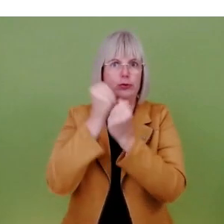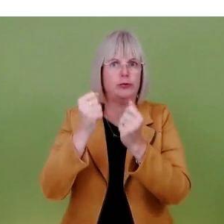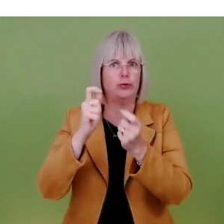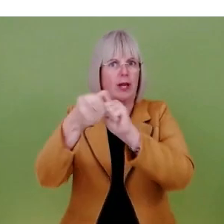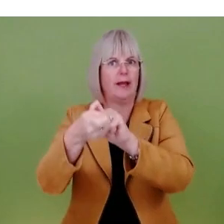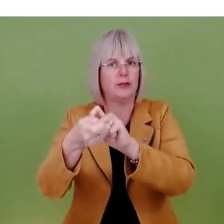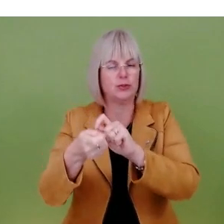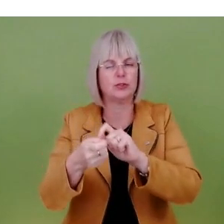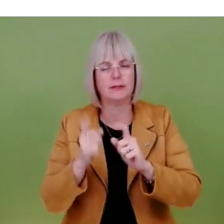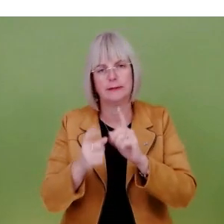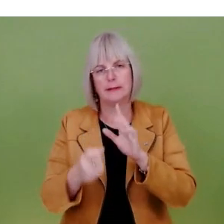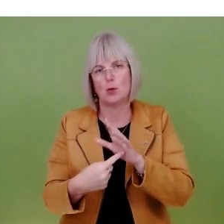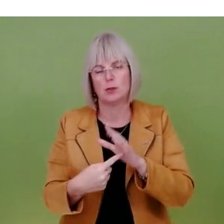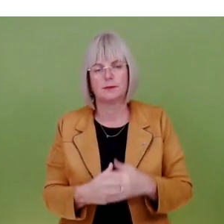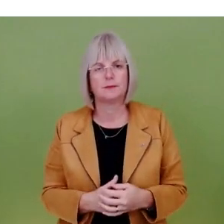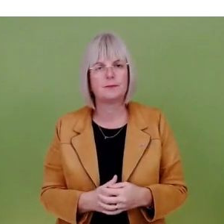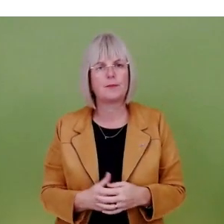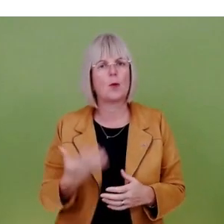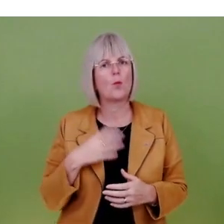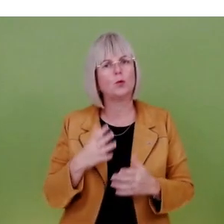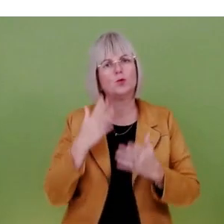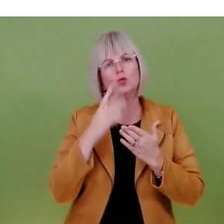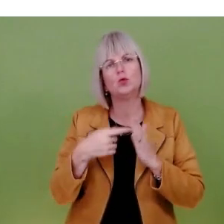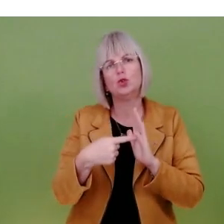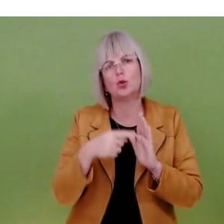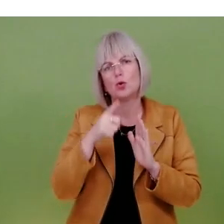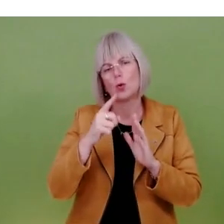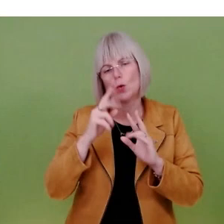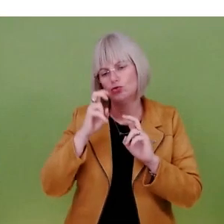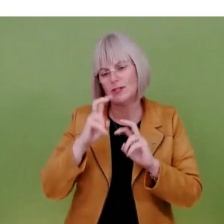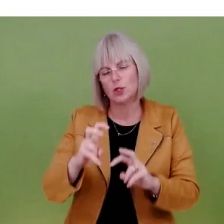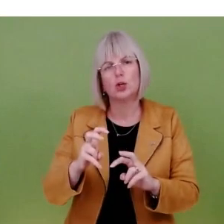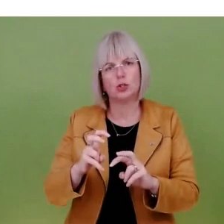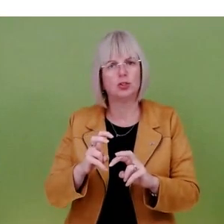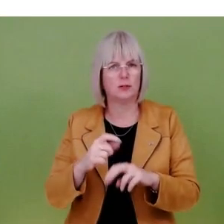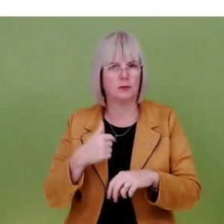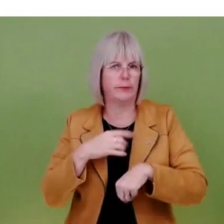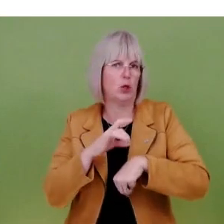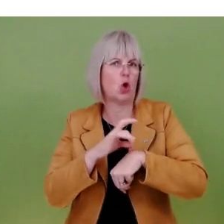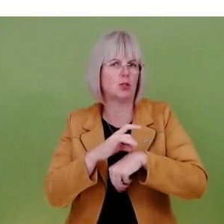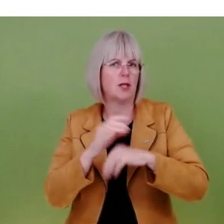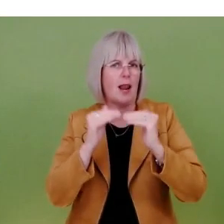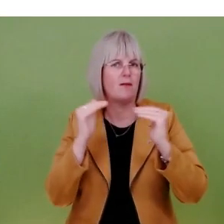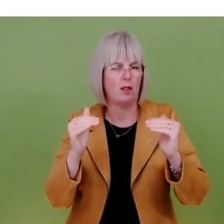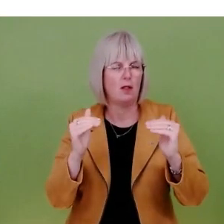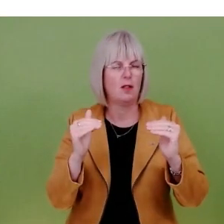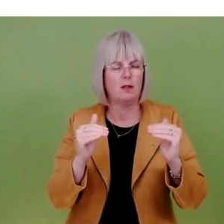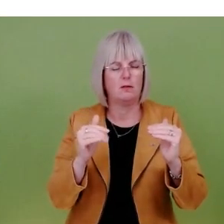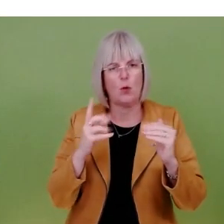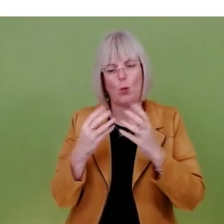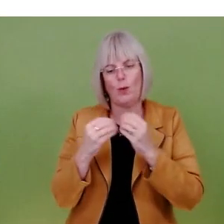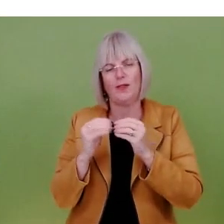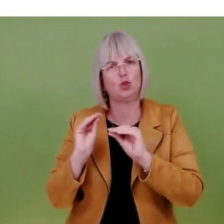some research that I did at a doctoral level with one of my trainees. And what was interesting was we were looking for burnout being related